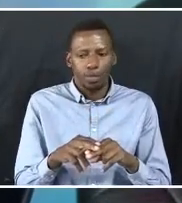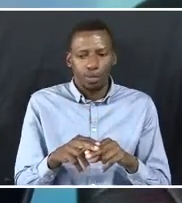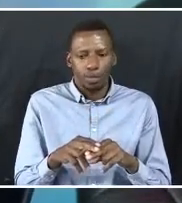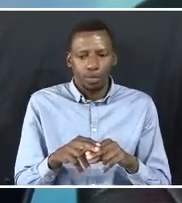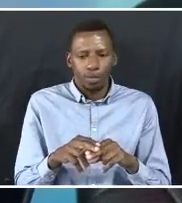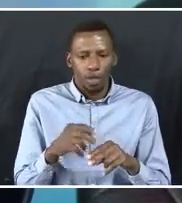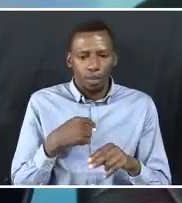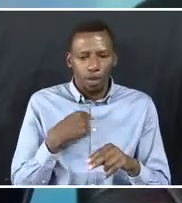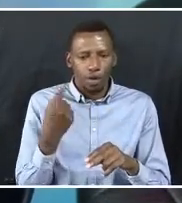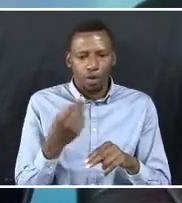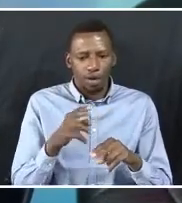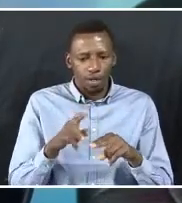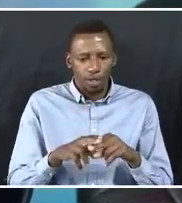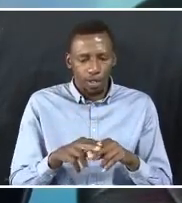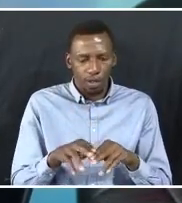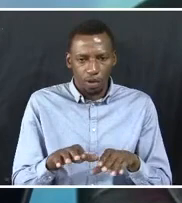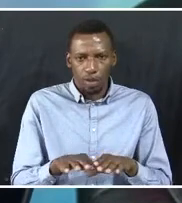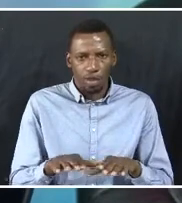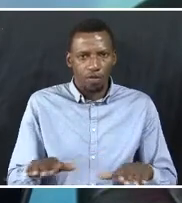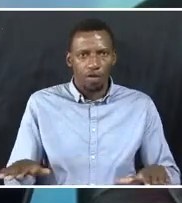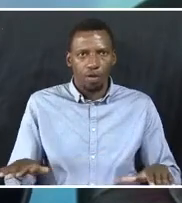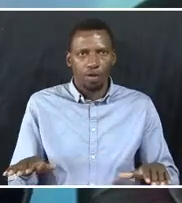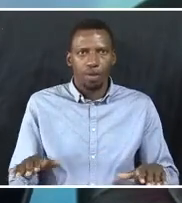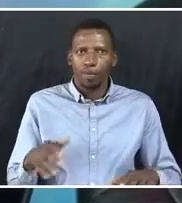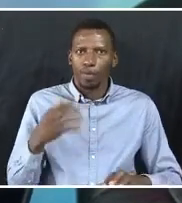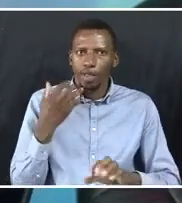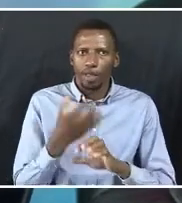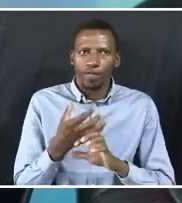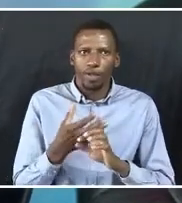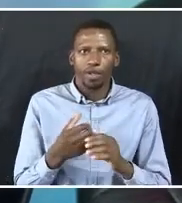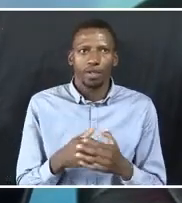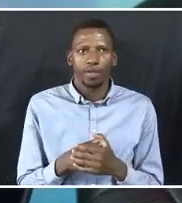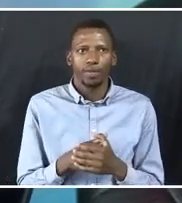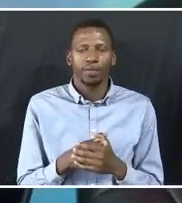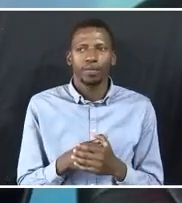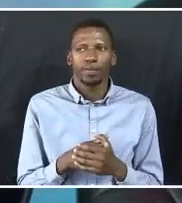sit on the floor. It was difficult.